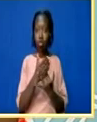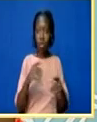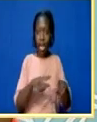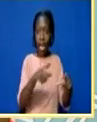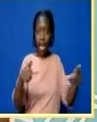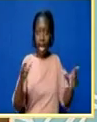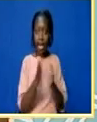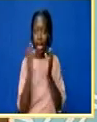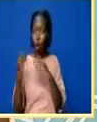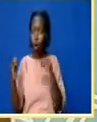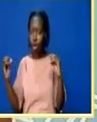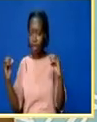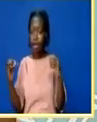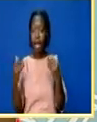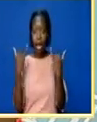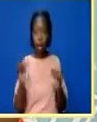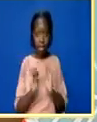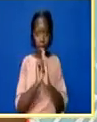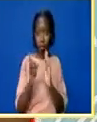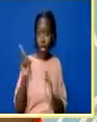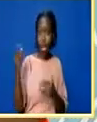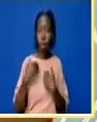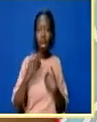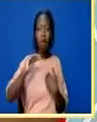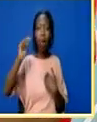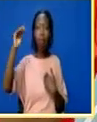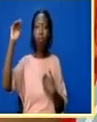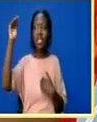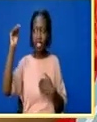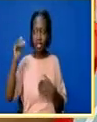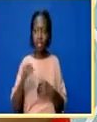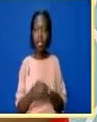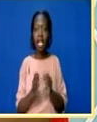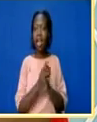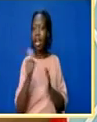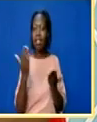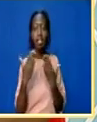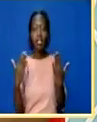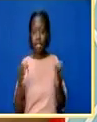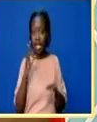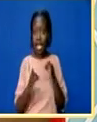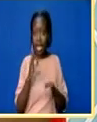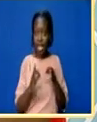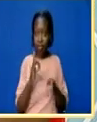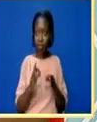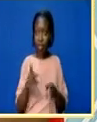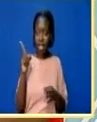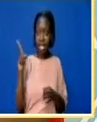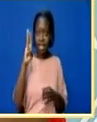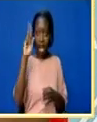Mm-hmm. So let's say here we have mountains and whatnot. So if a bay,